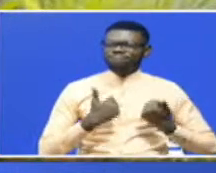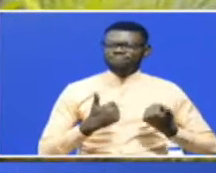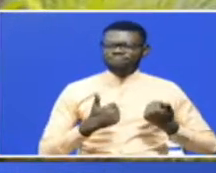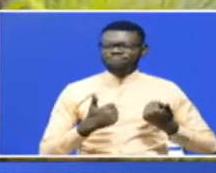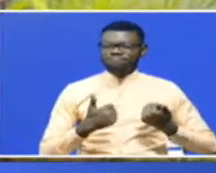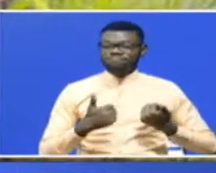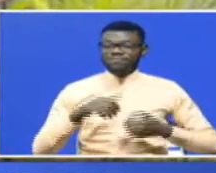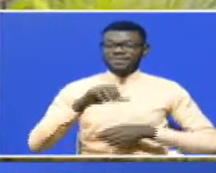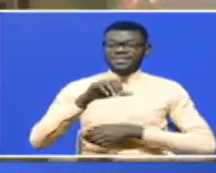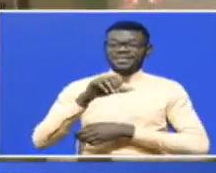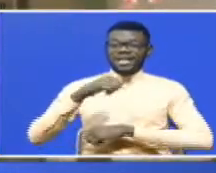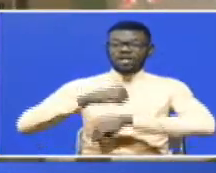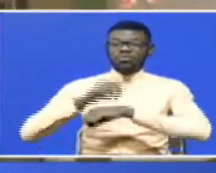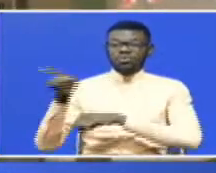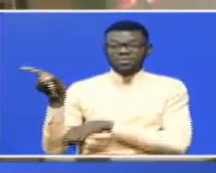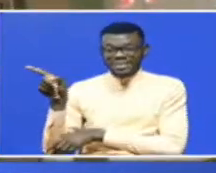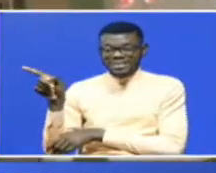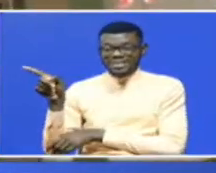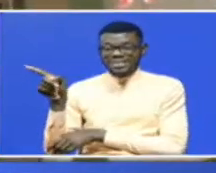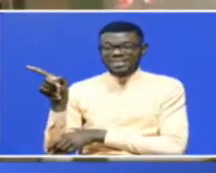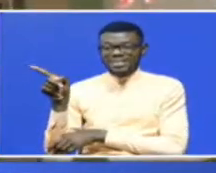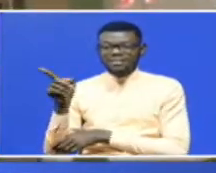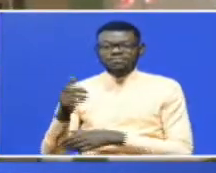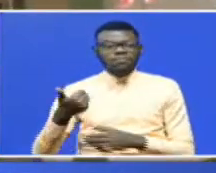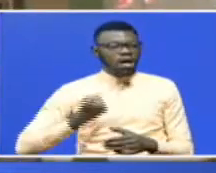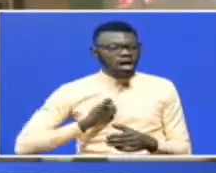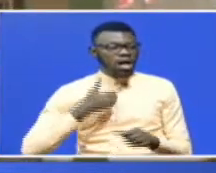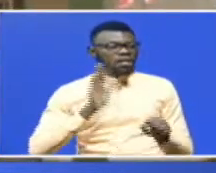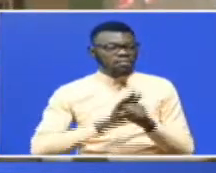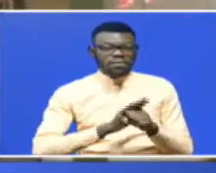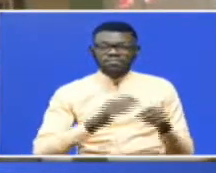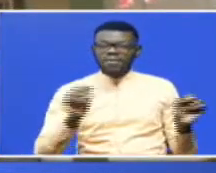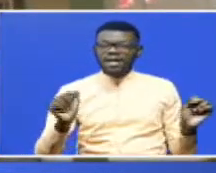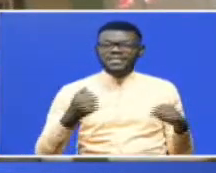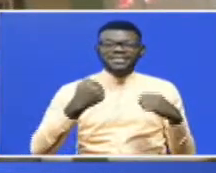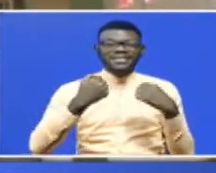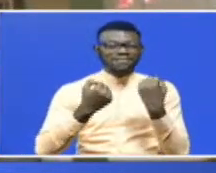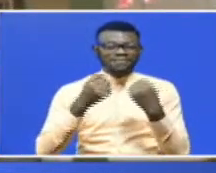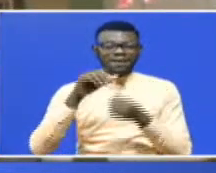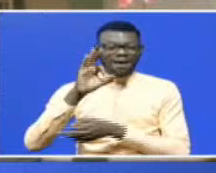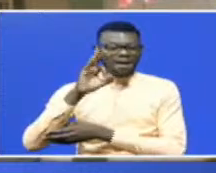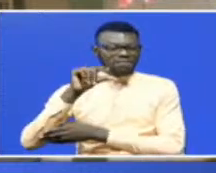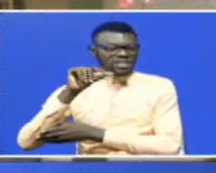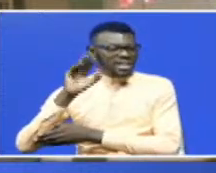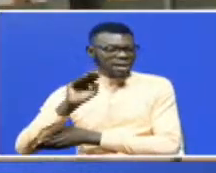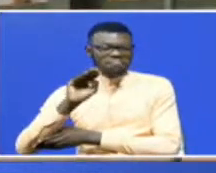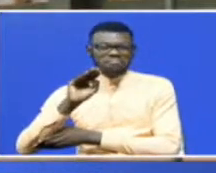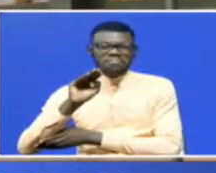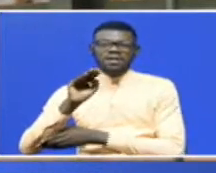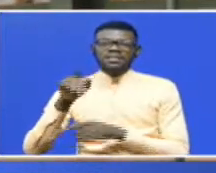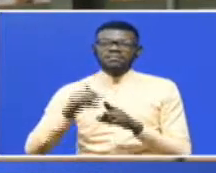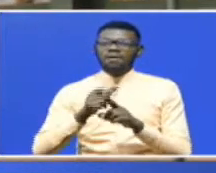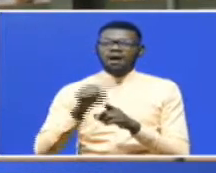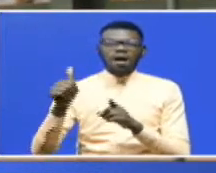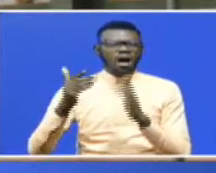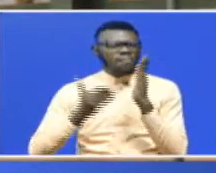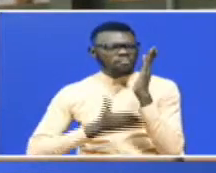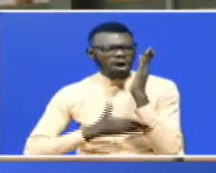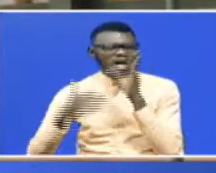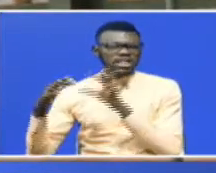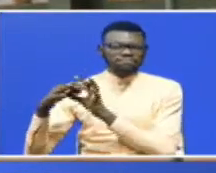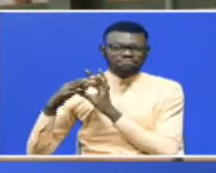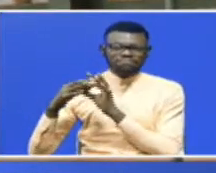Elizabeth Morpus Girls High School, where tens of girls rescued from FGM and other oppressive cultural practices have since